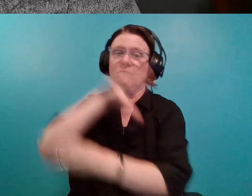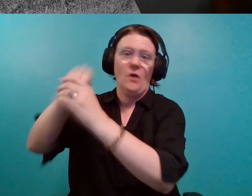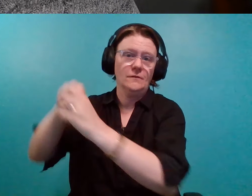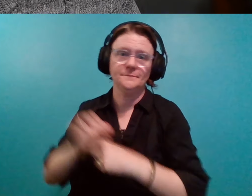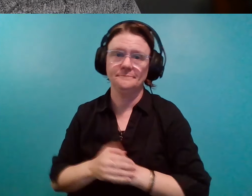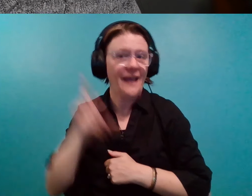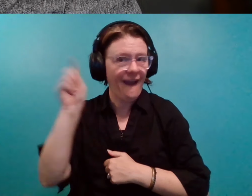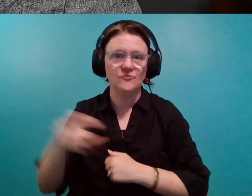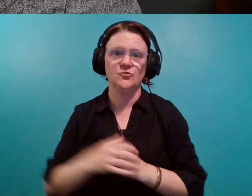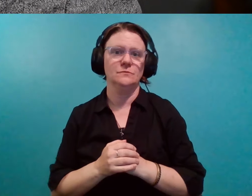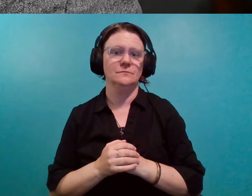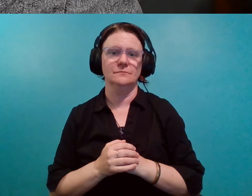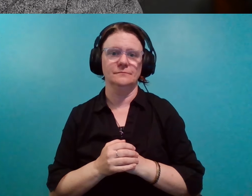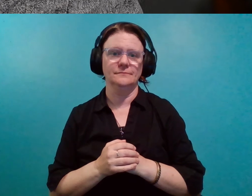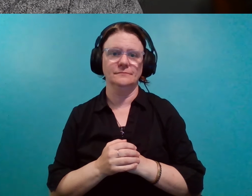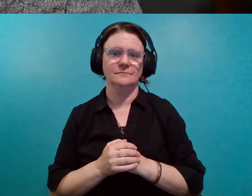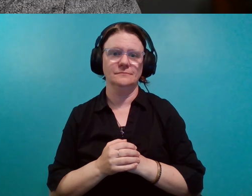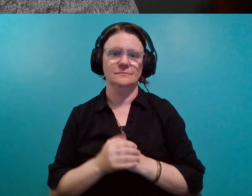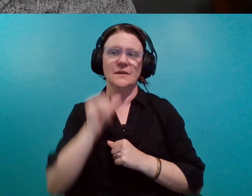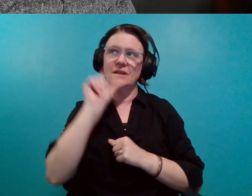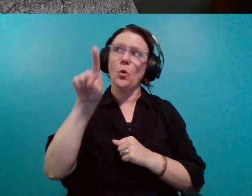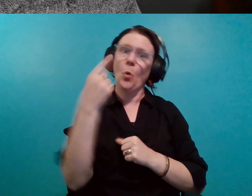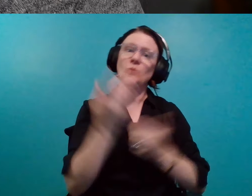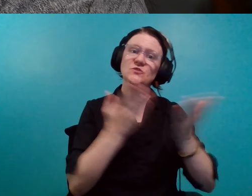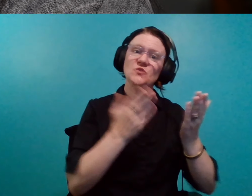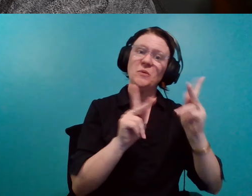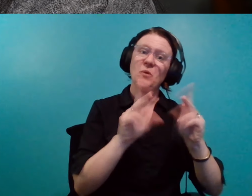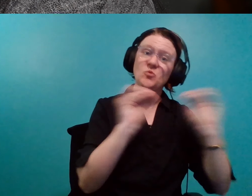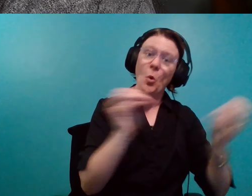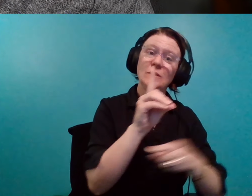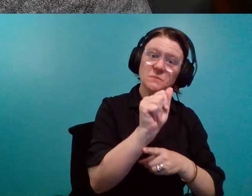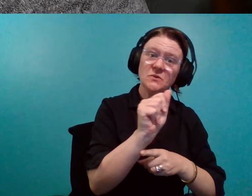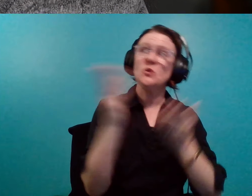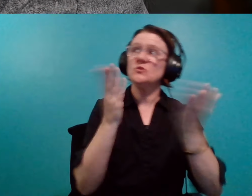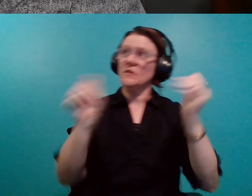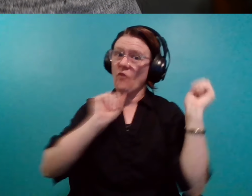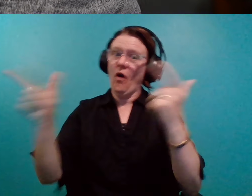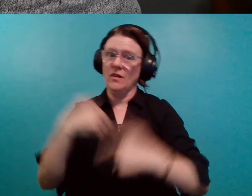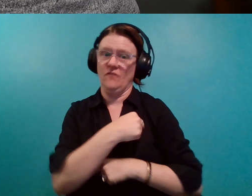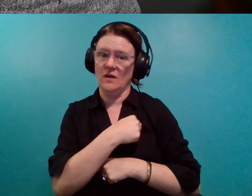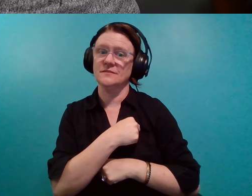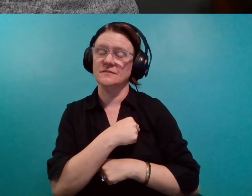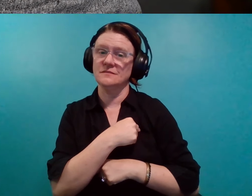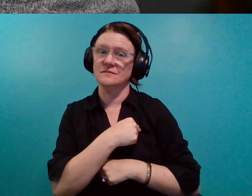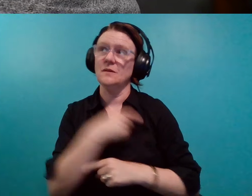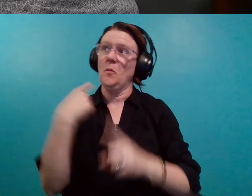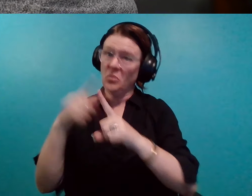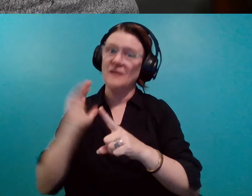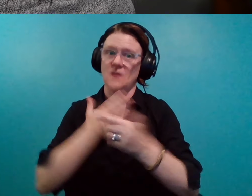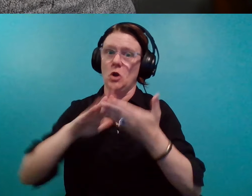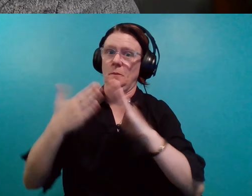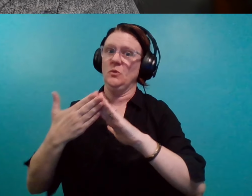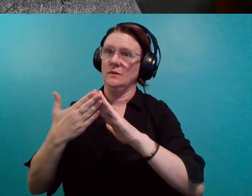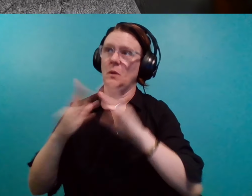You have to. You're not just serving non-disabled people. You're serving all of us, and that includes